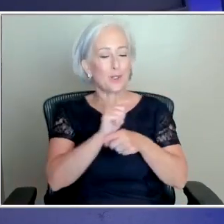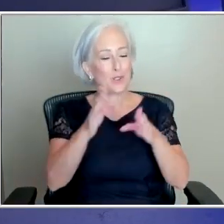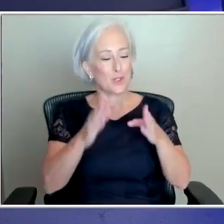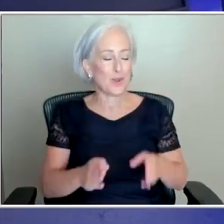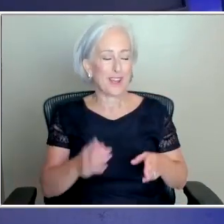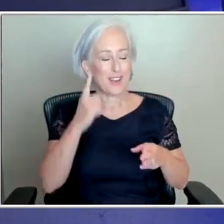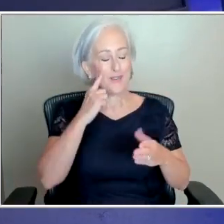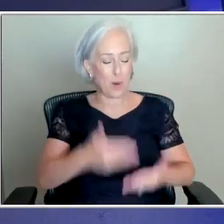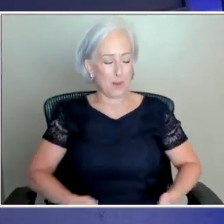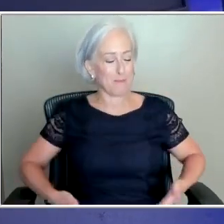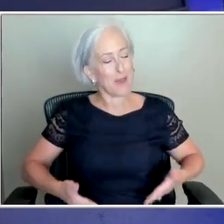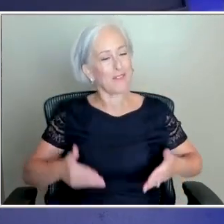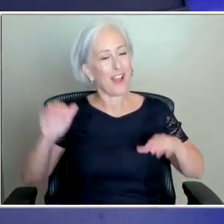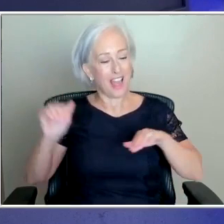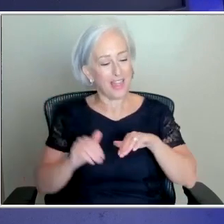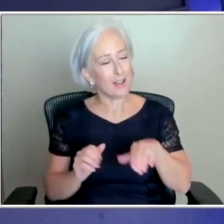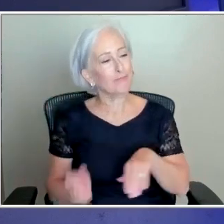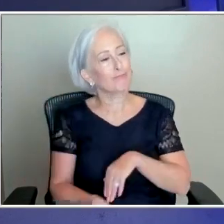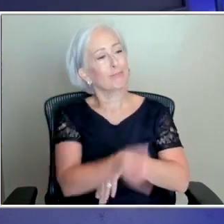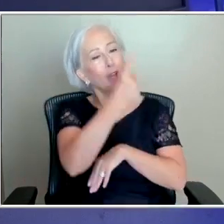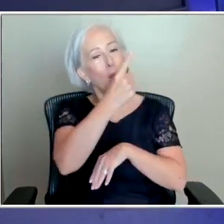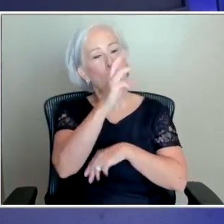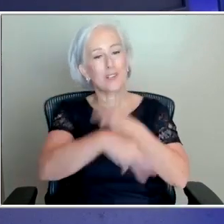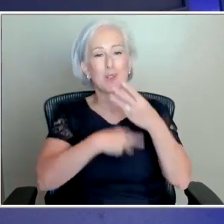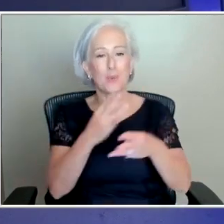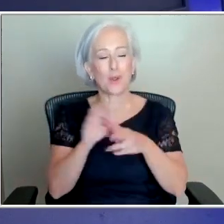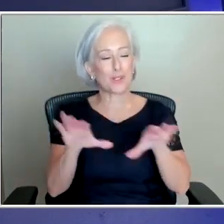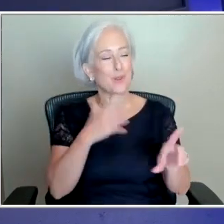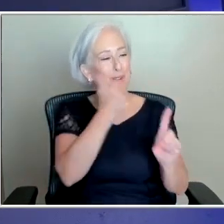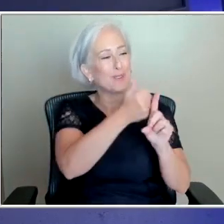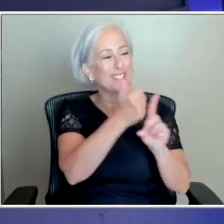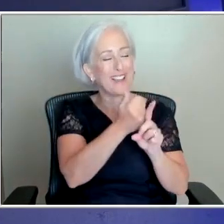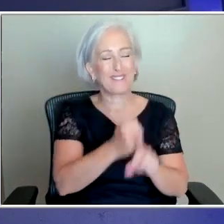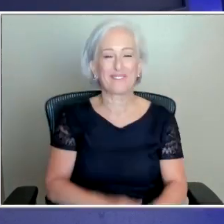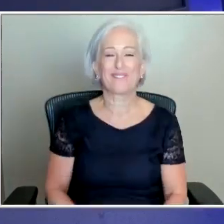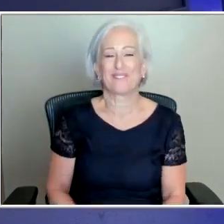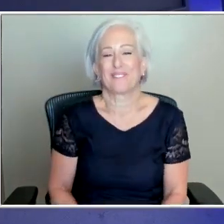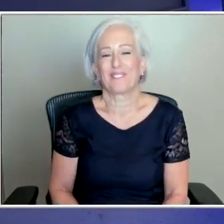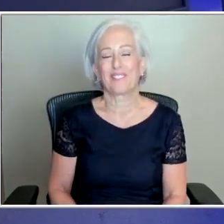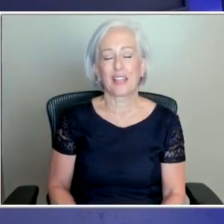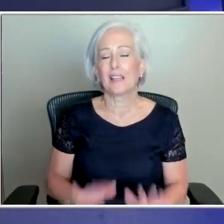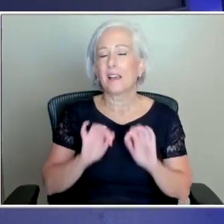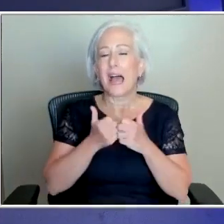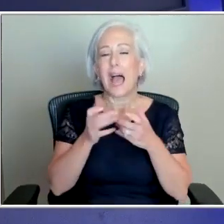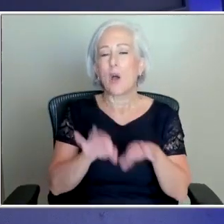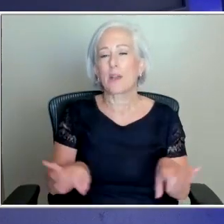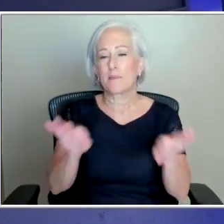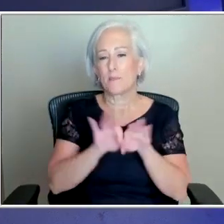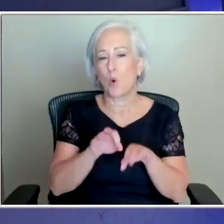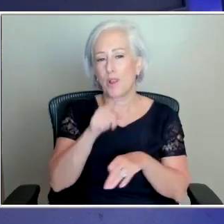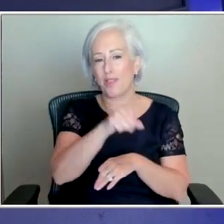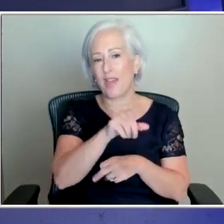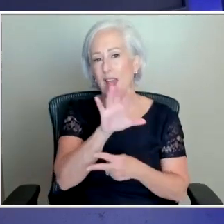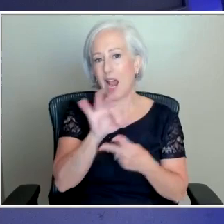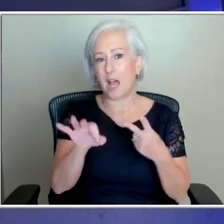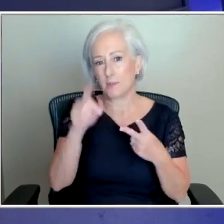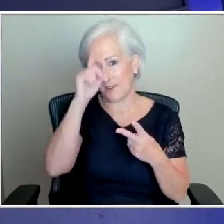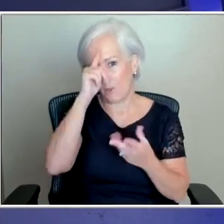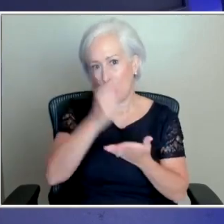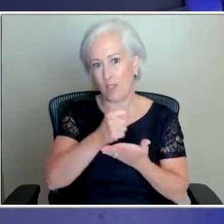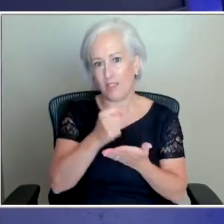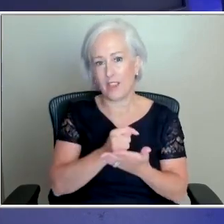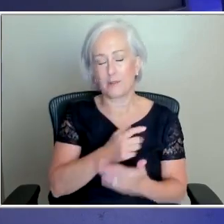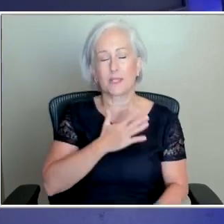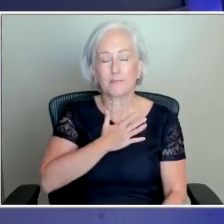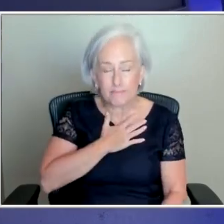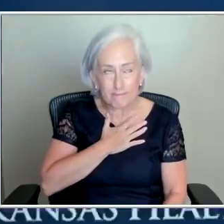to do it on our own. How important is it that we have this as a therapy option, Dr. Kowalik, for your patients? Their group